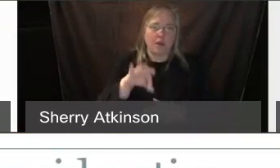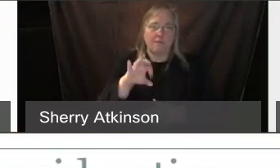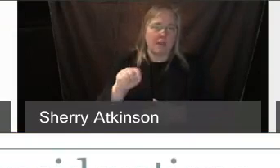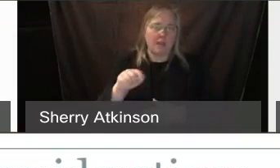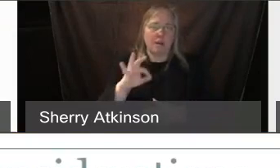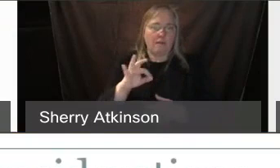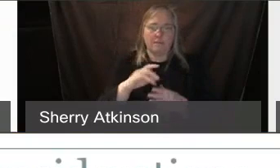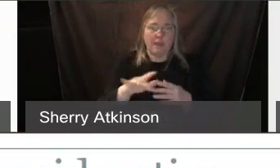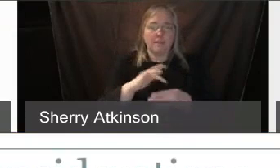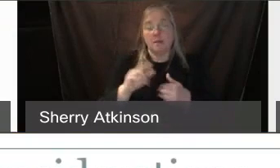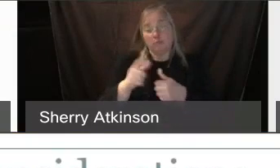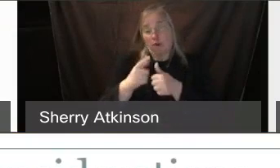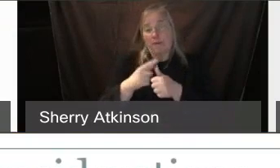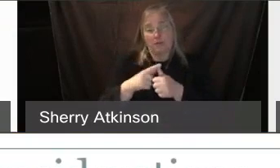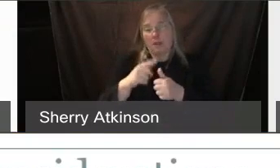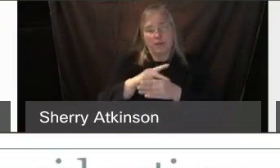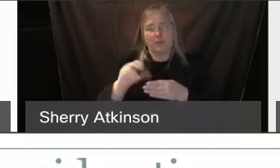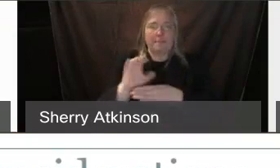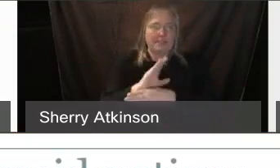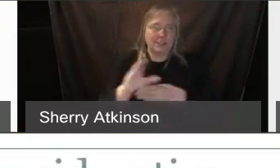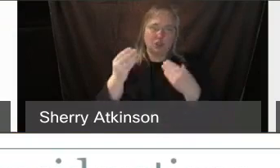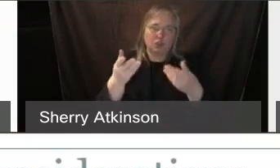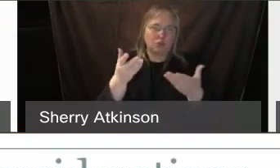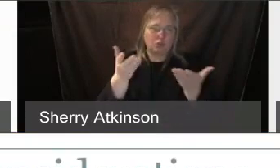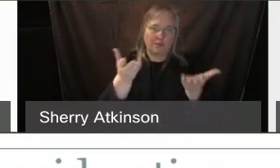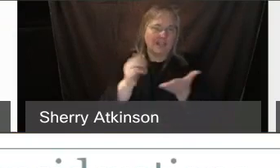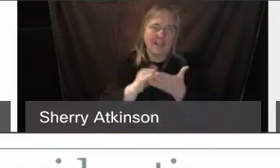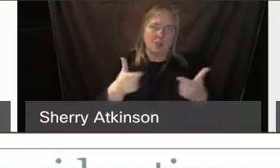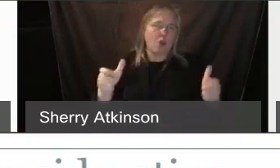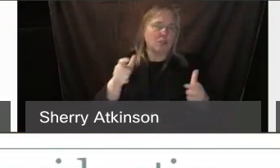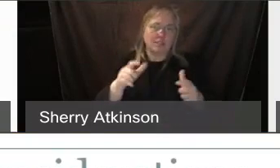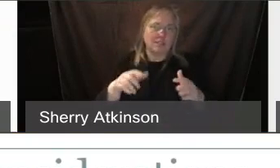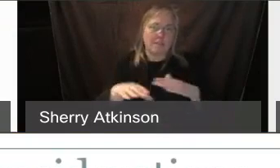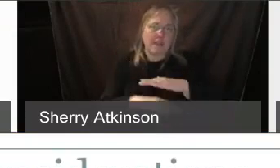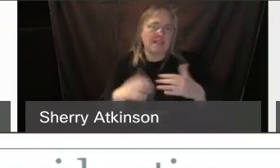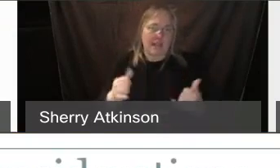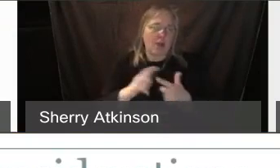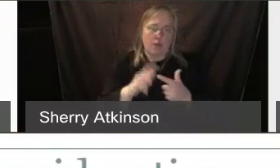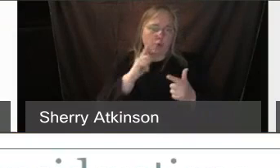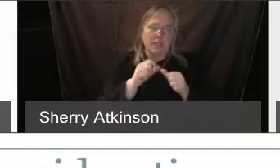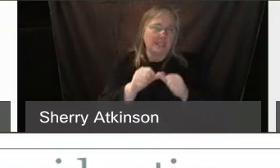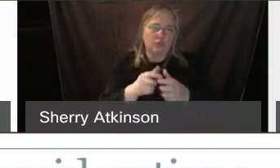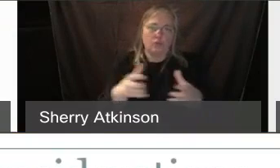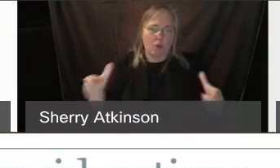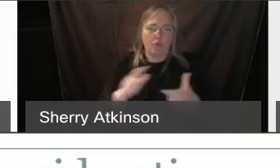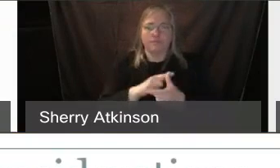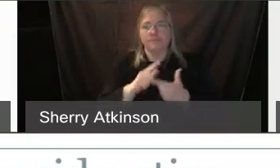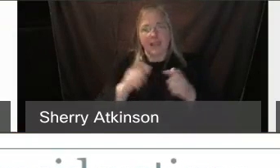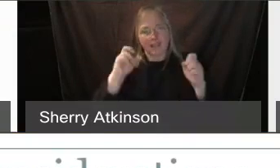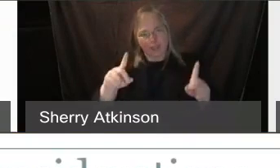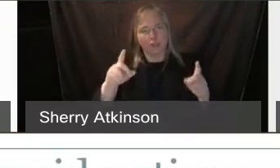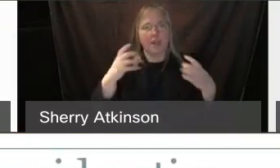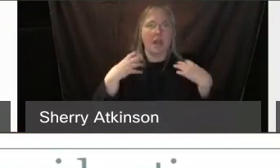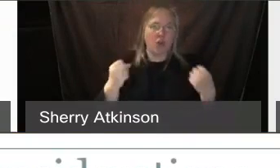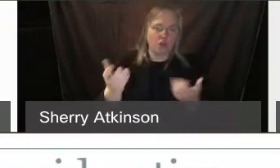business services, which makes sense. That's the largest base now, and it's going to continue to grow moving forward. Education, health services, and you can see